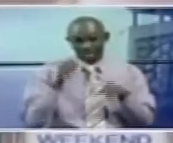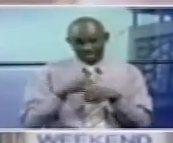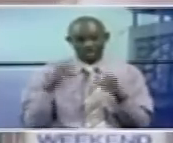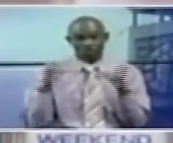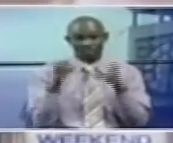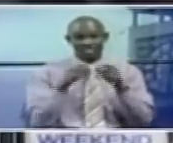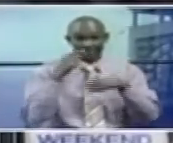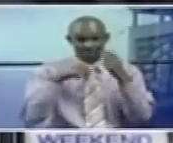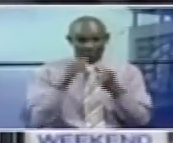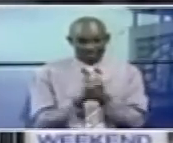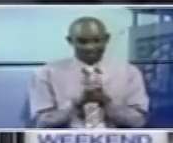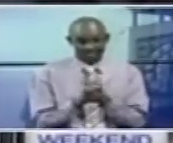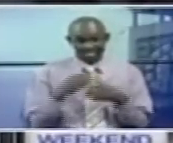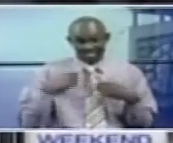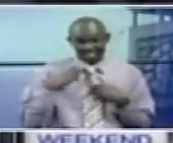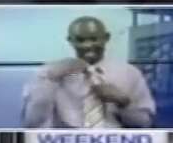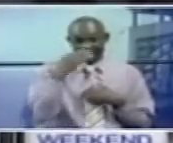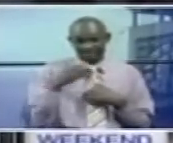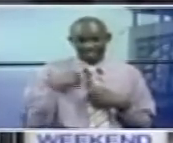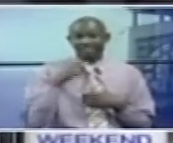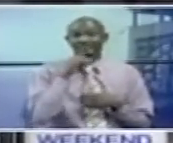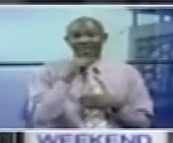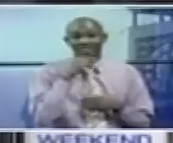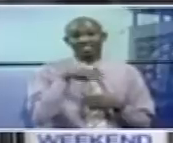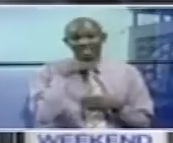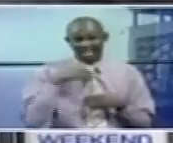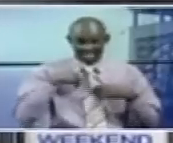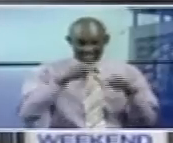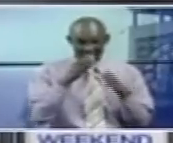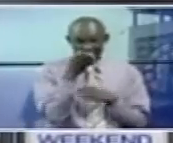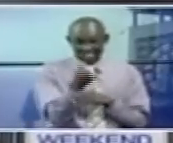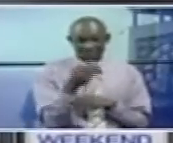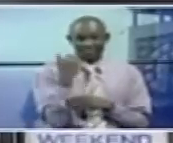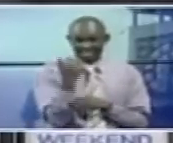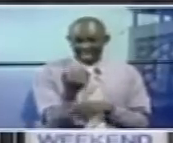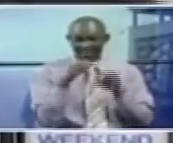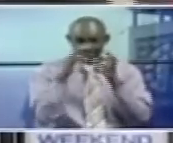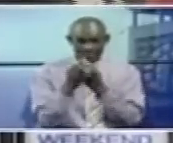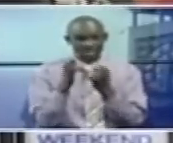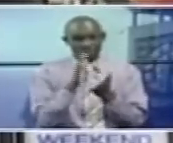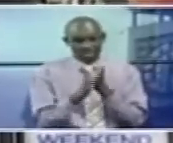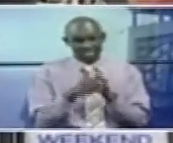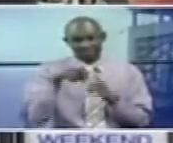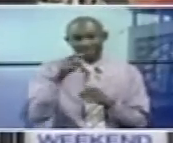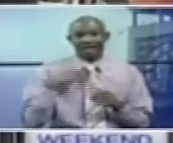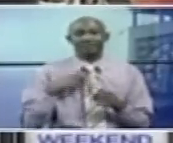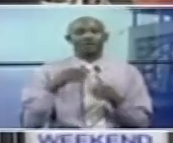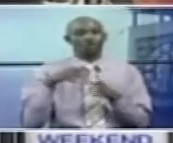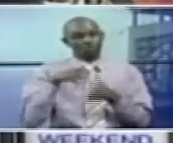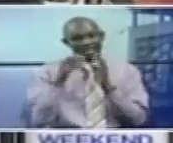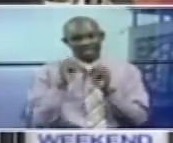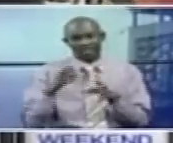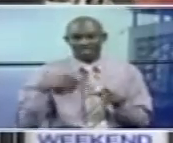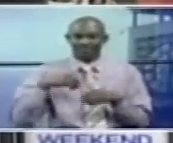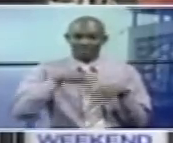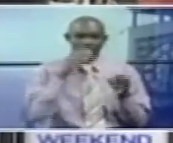community development. This after his father passed on, leaving behind a young family that left him with no option but to